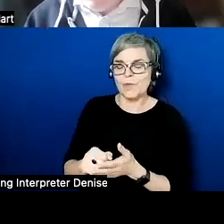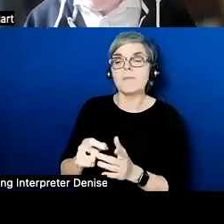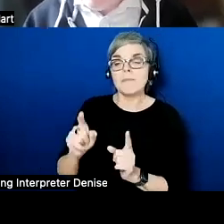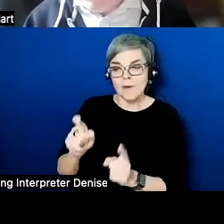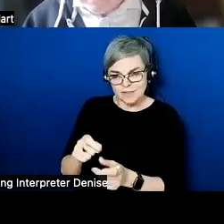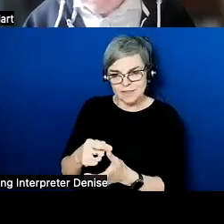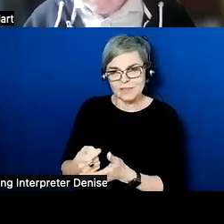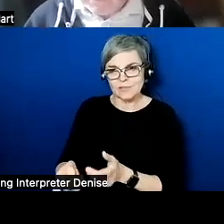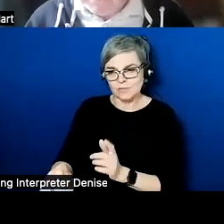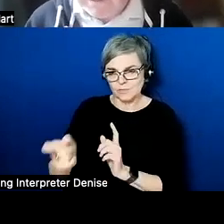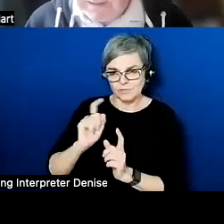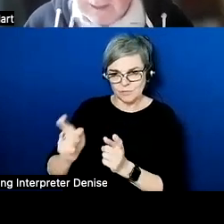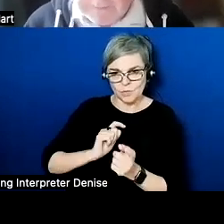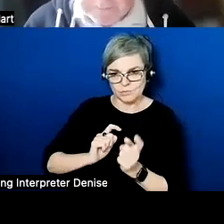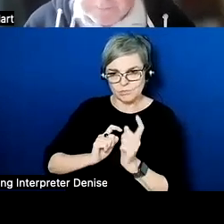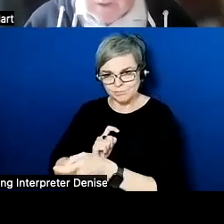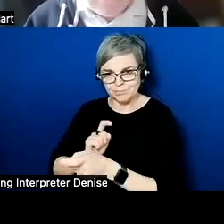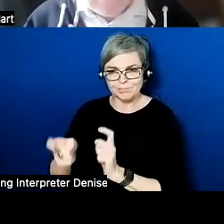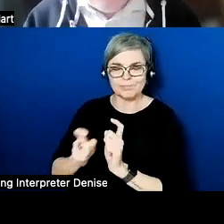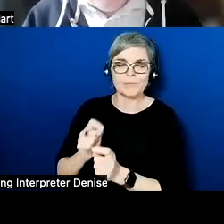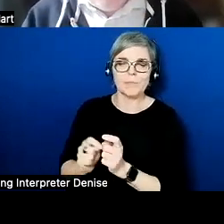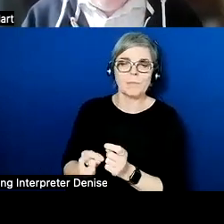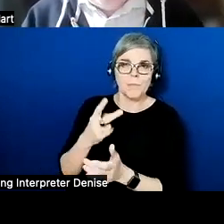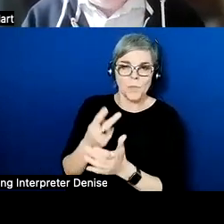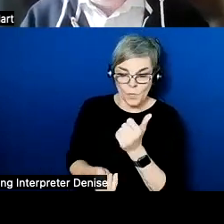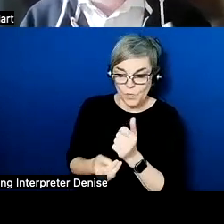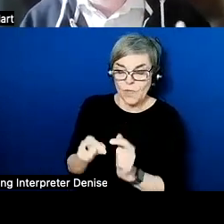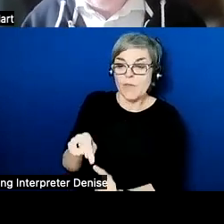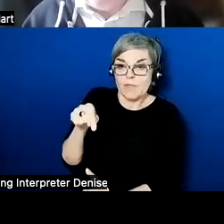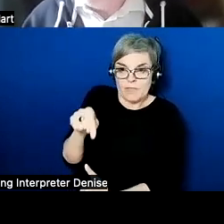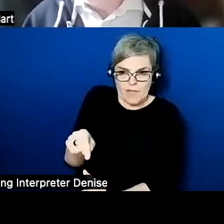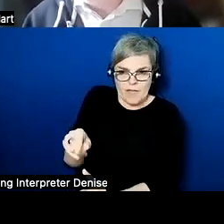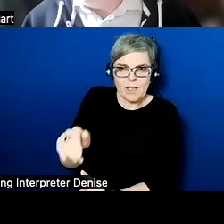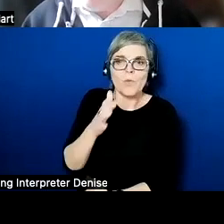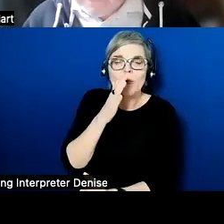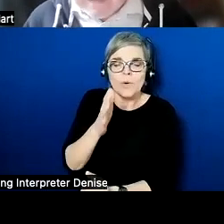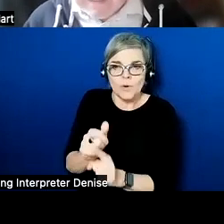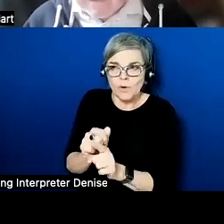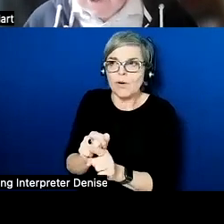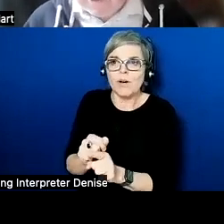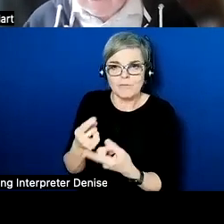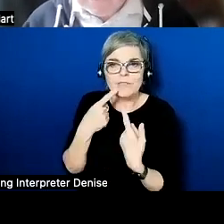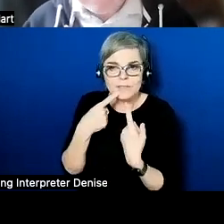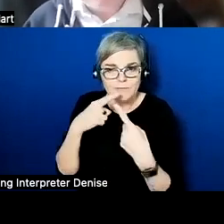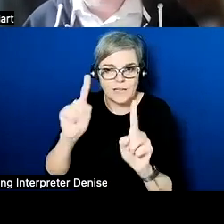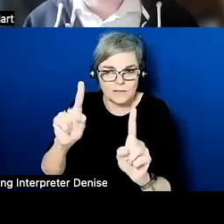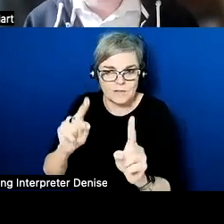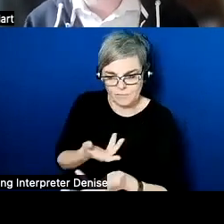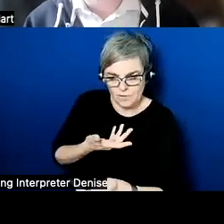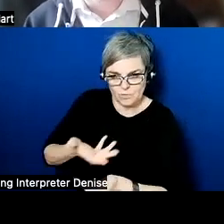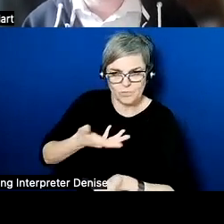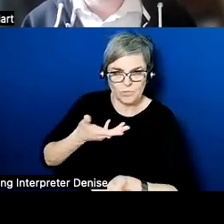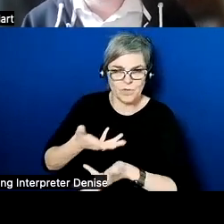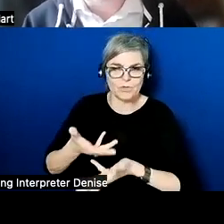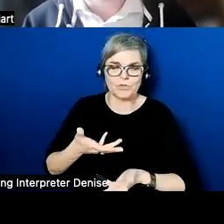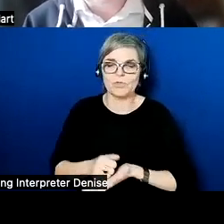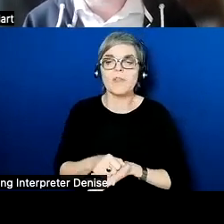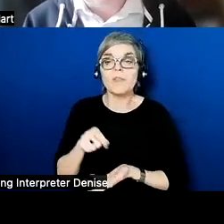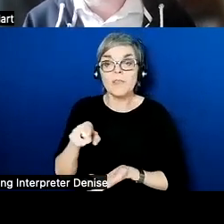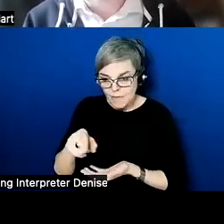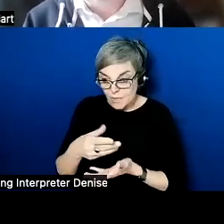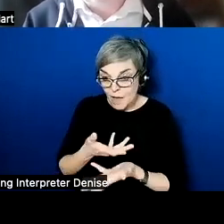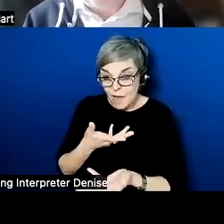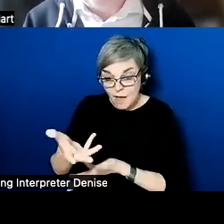really effective partnerships will kind of reveal the potentials and new